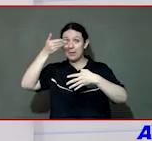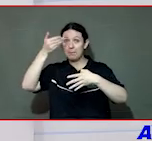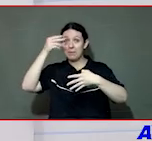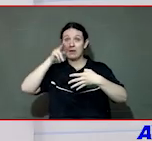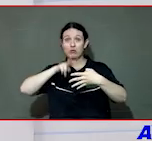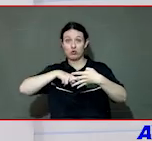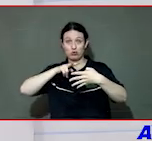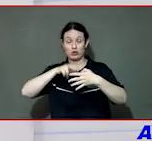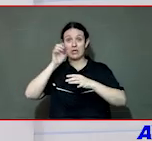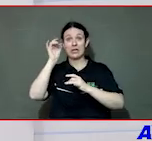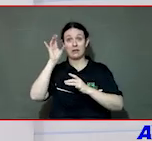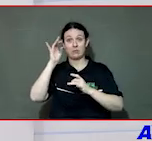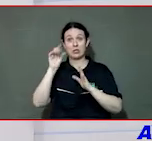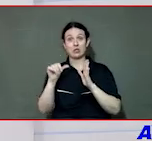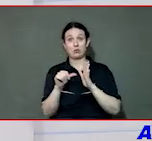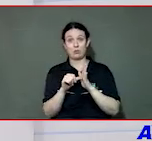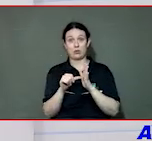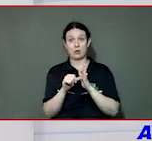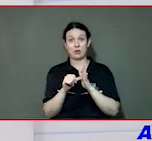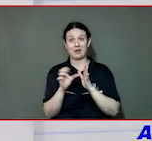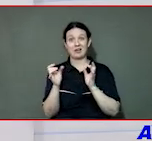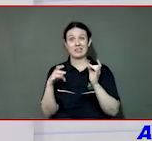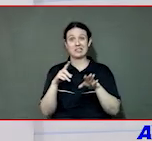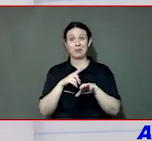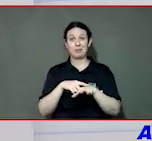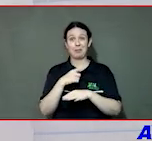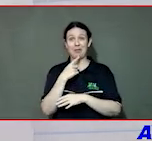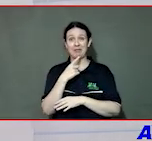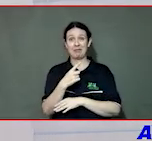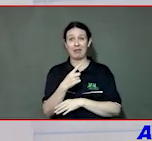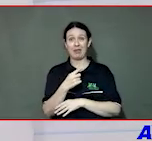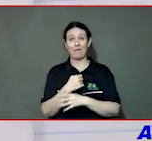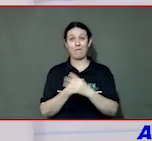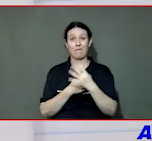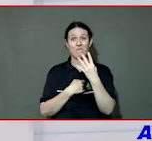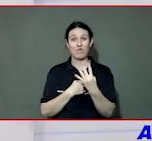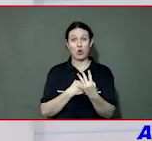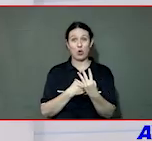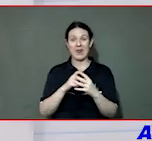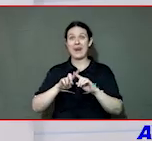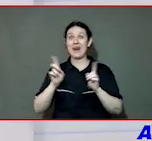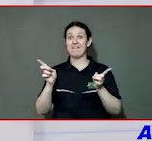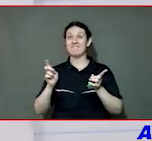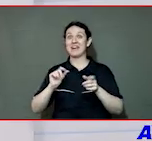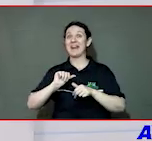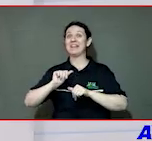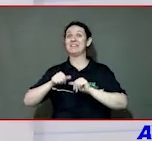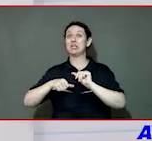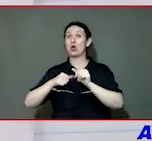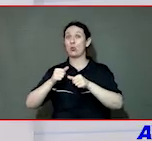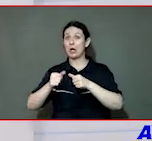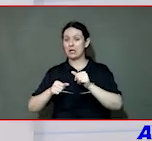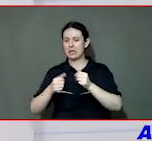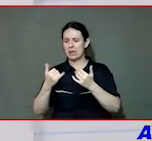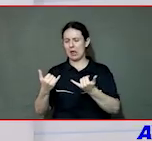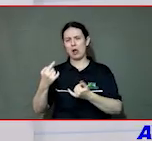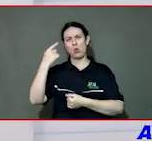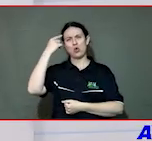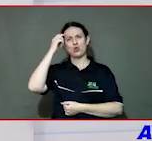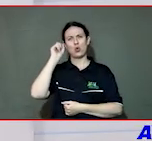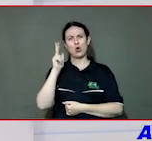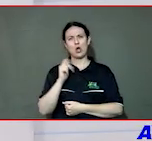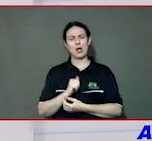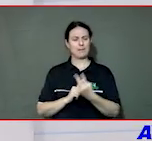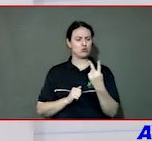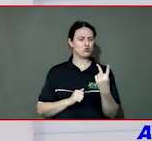because sometimes they tell you it is 4 different homologous series. And then you say, oh, but 2 of